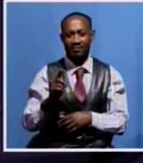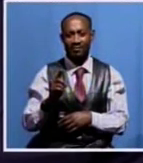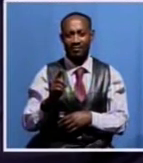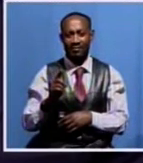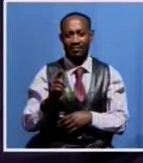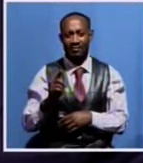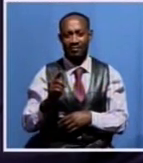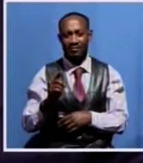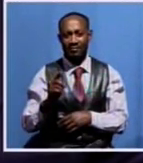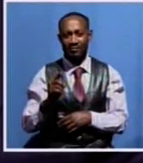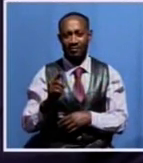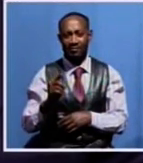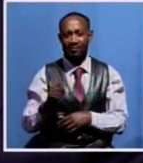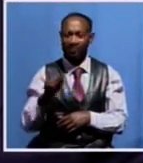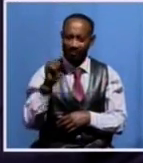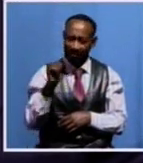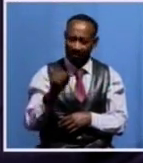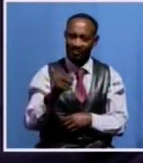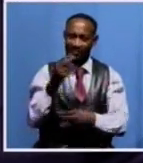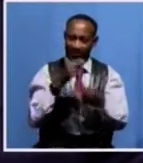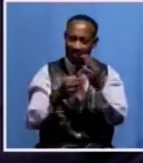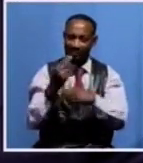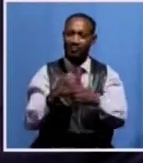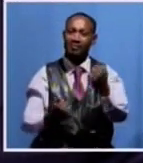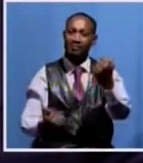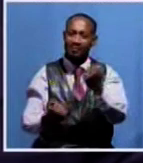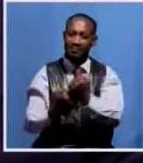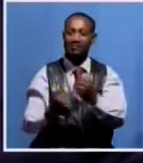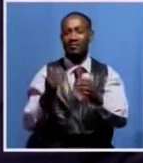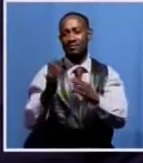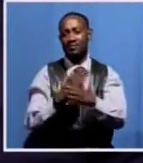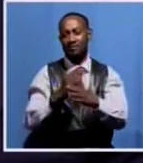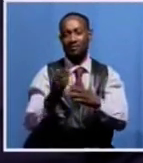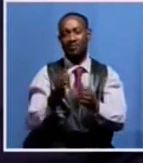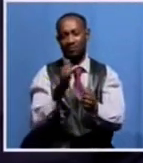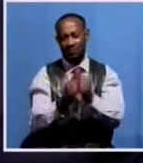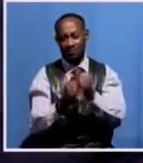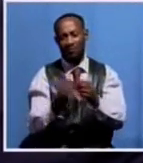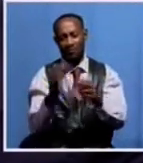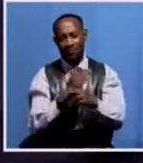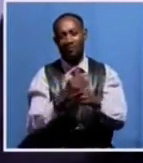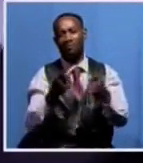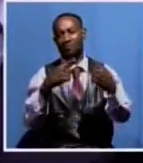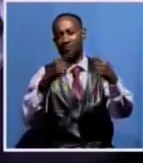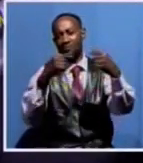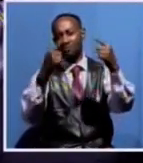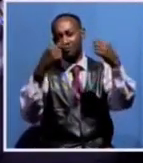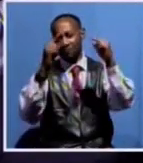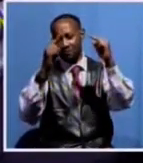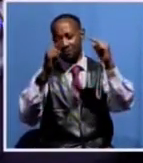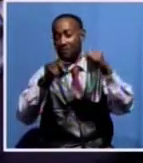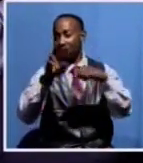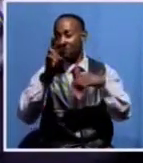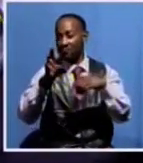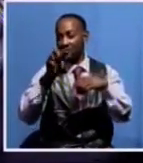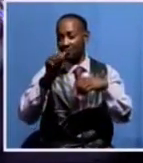You are basically refunding business the amount that is due to business to be refunded. VAT is